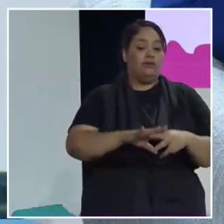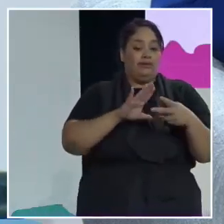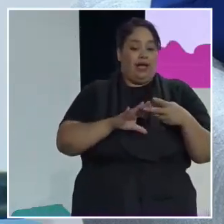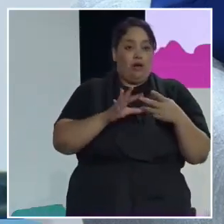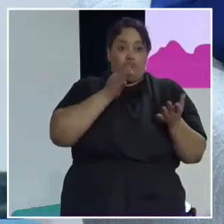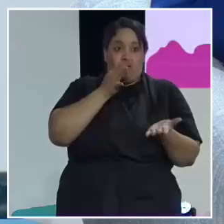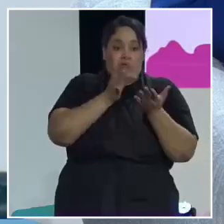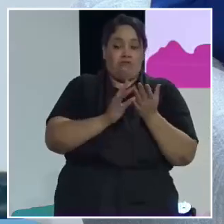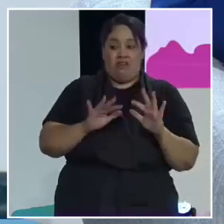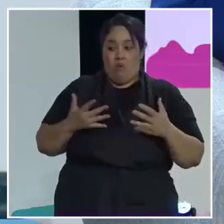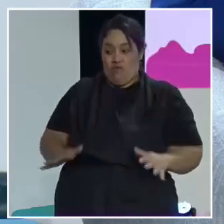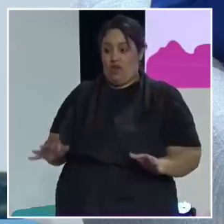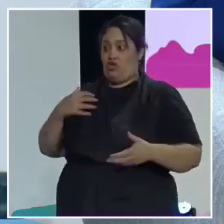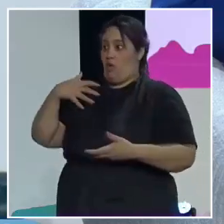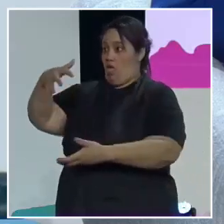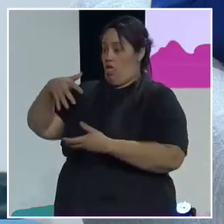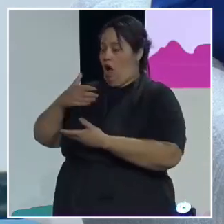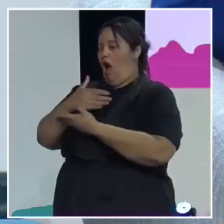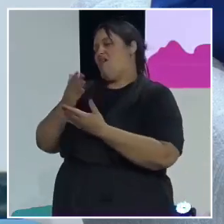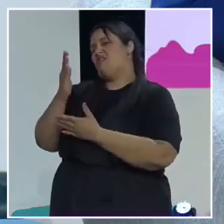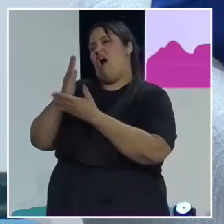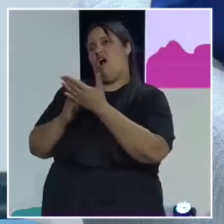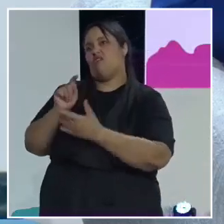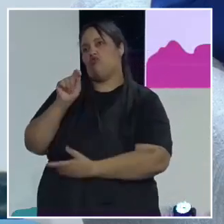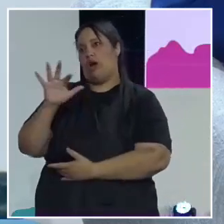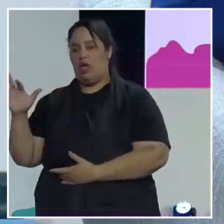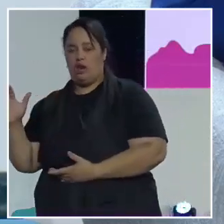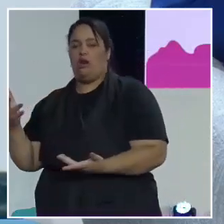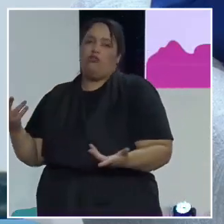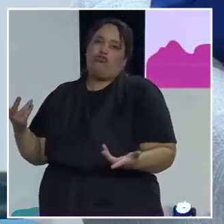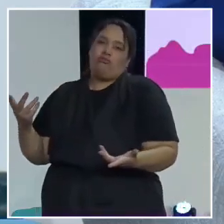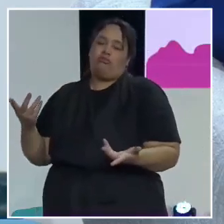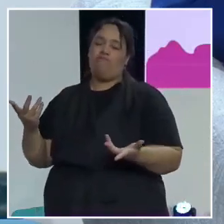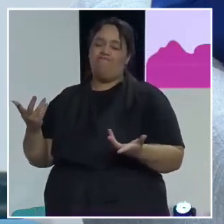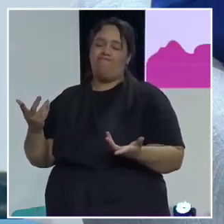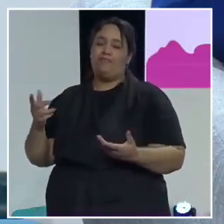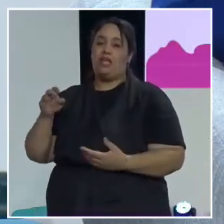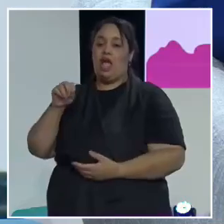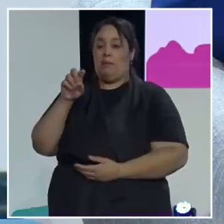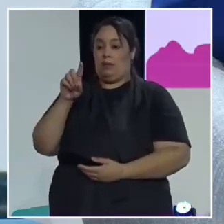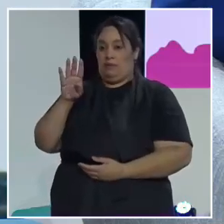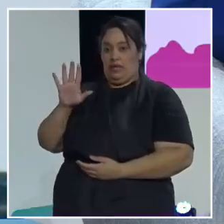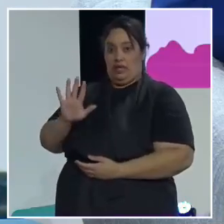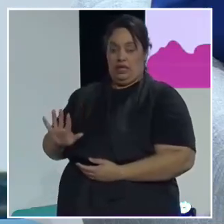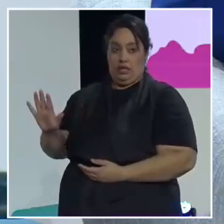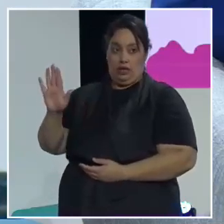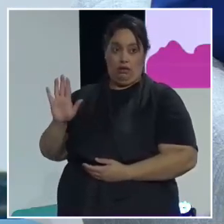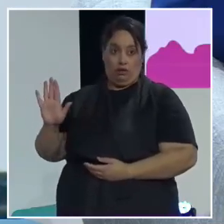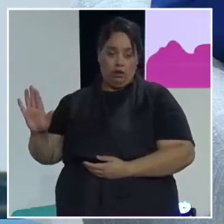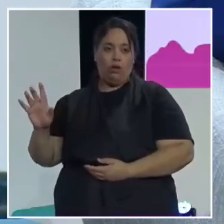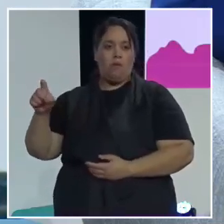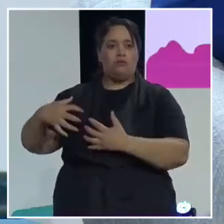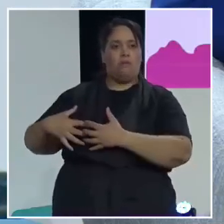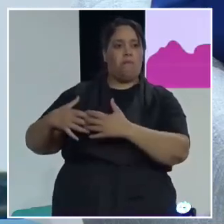that $500 billion to $1 trillion, let's say $500 billion because we're going to be modest, the MDBs should